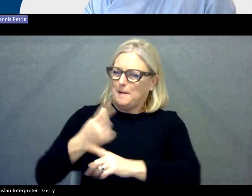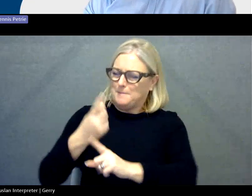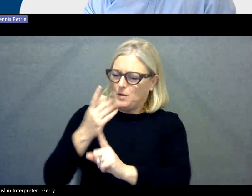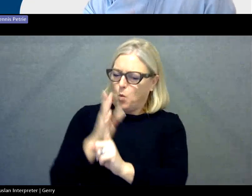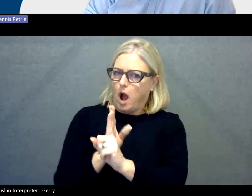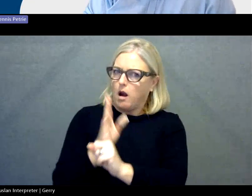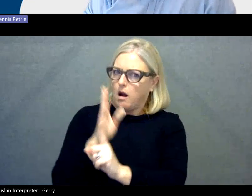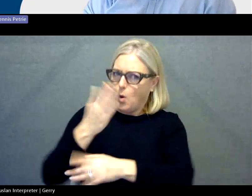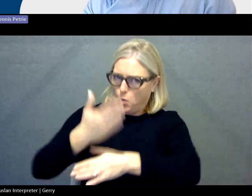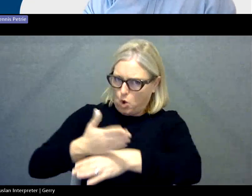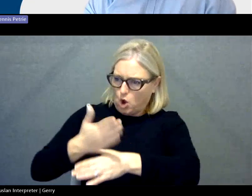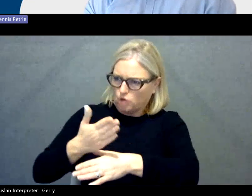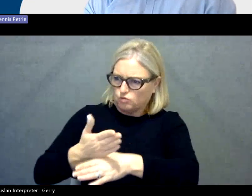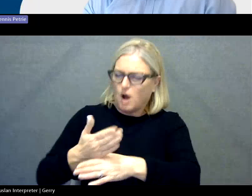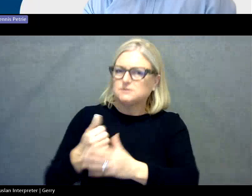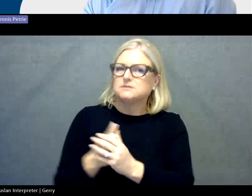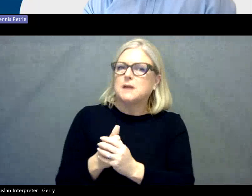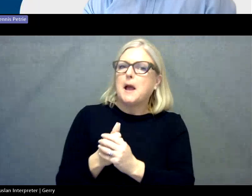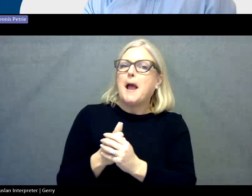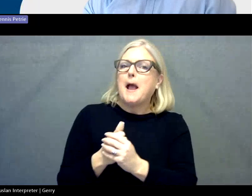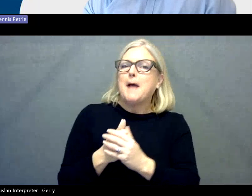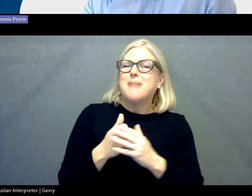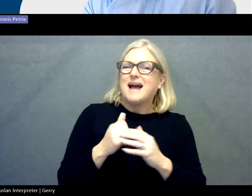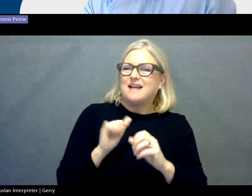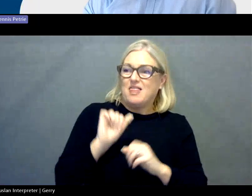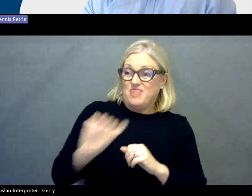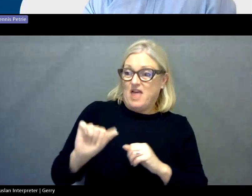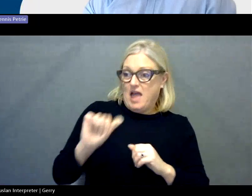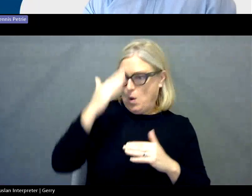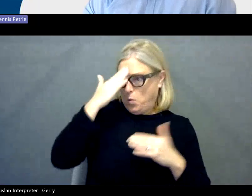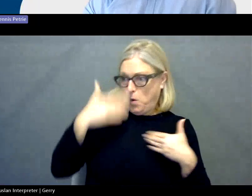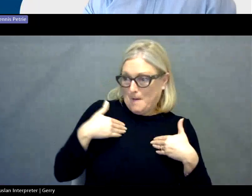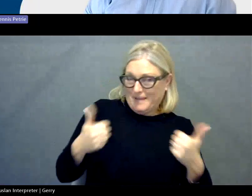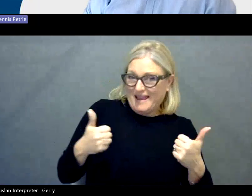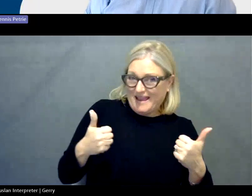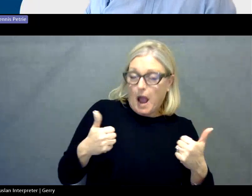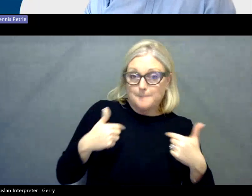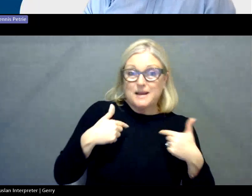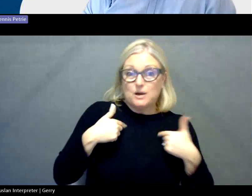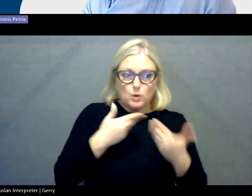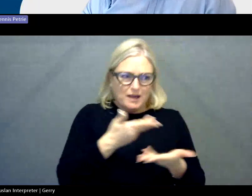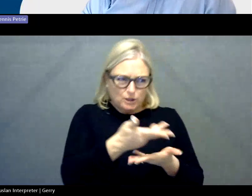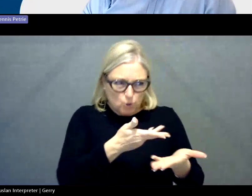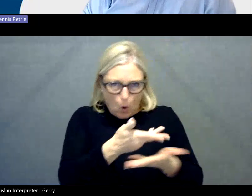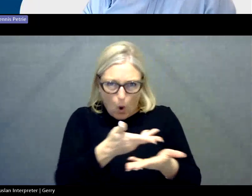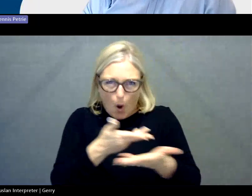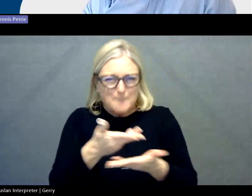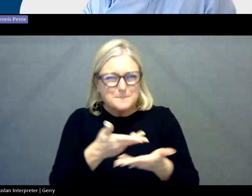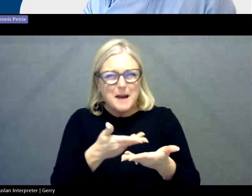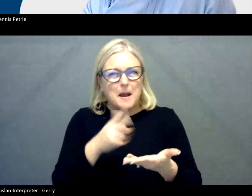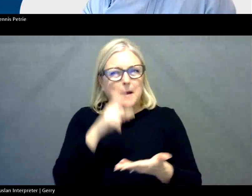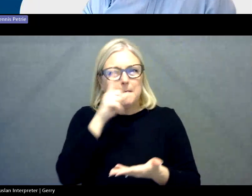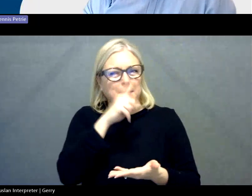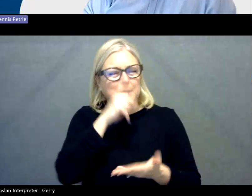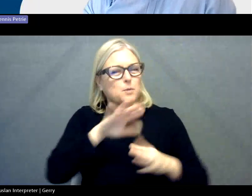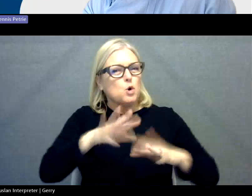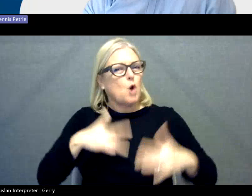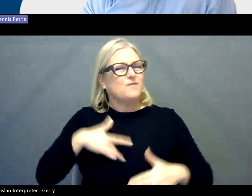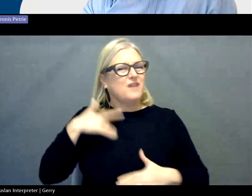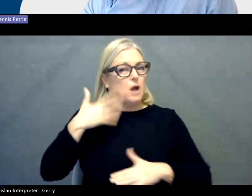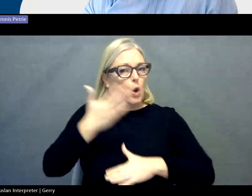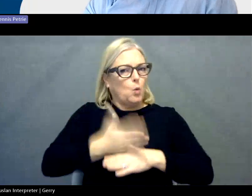disabilities that, that we spoke to, didn't kind of consider work as part of their life. Yeah, I don't